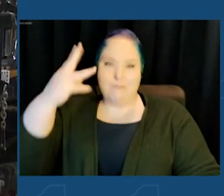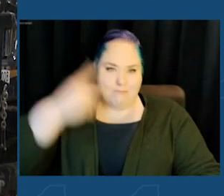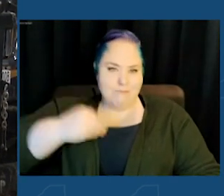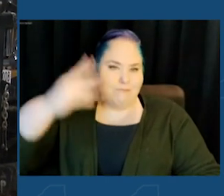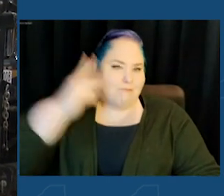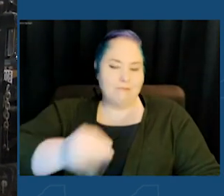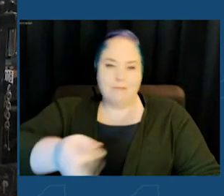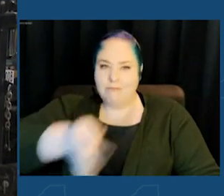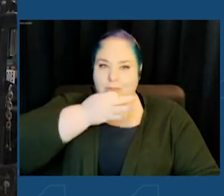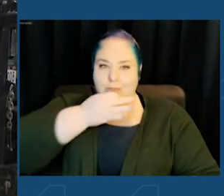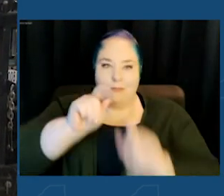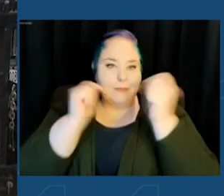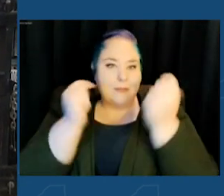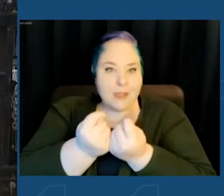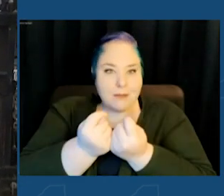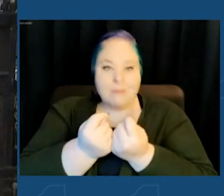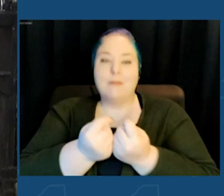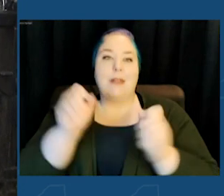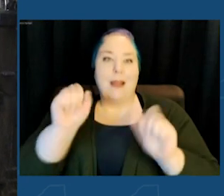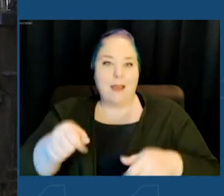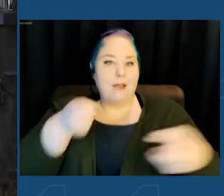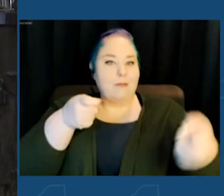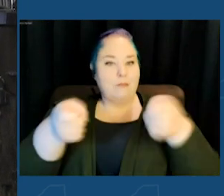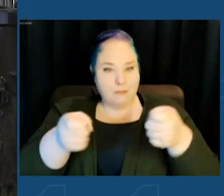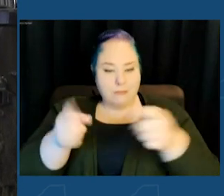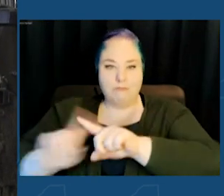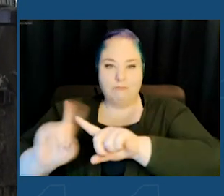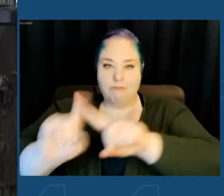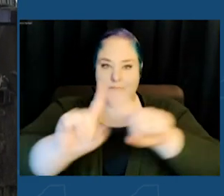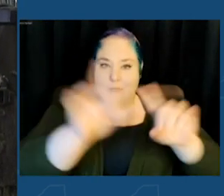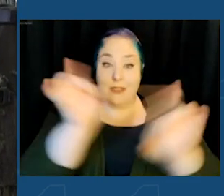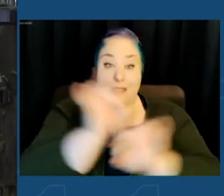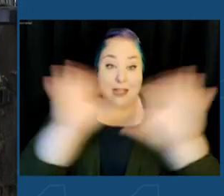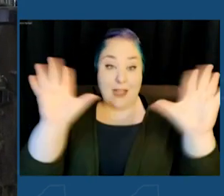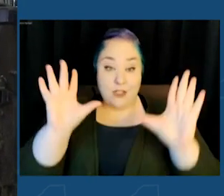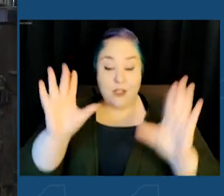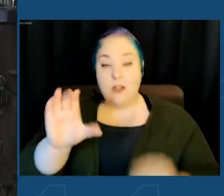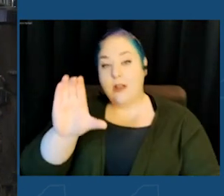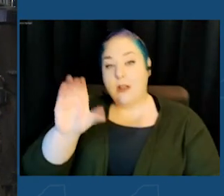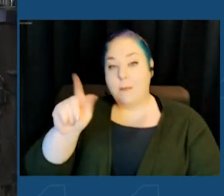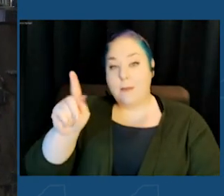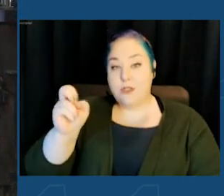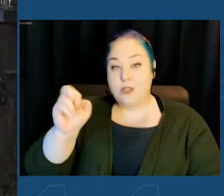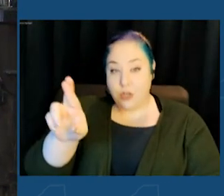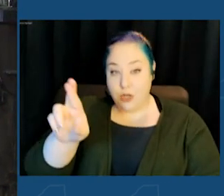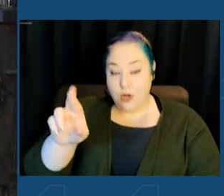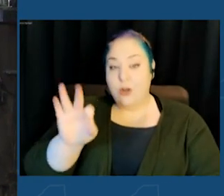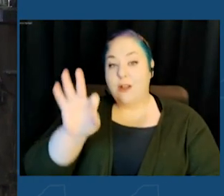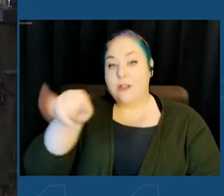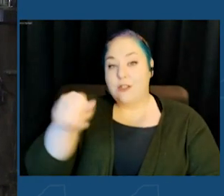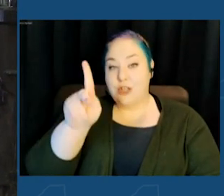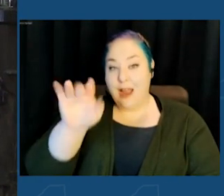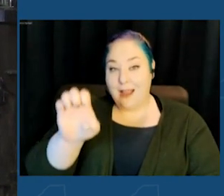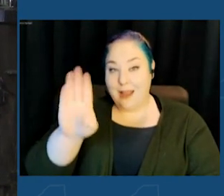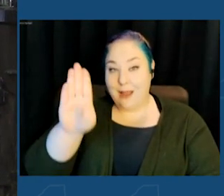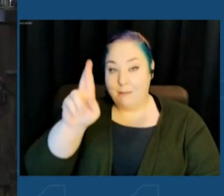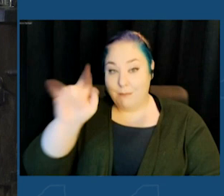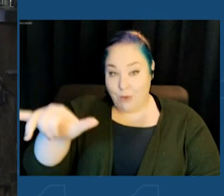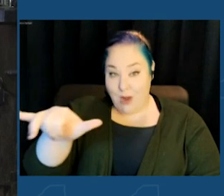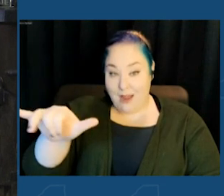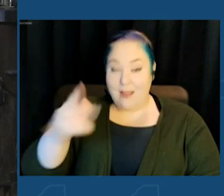all kinds of disasters and let's start with commissioner Jackie Bray who I was embedded with for five straight days